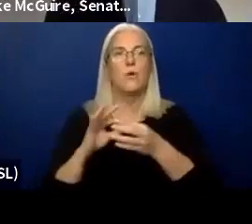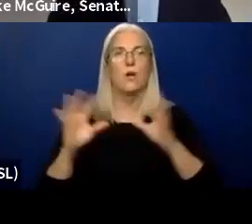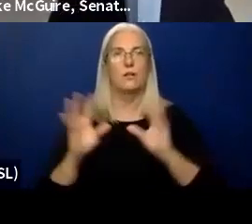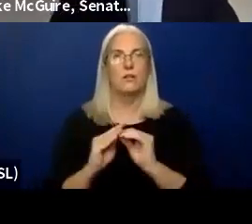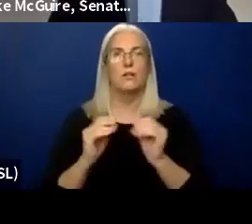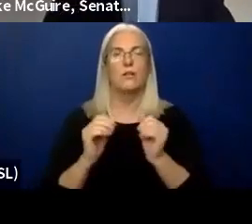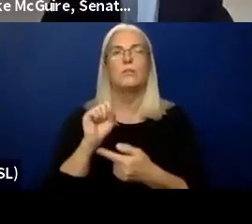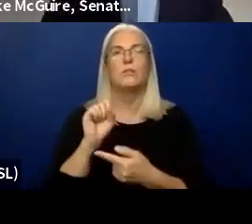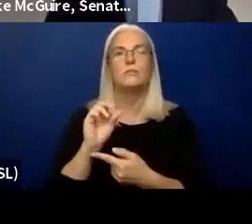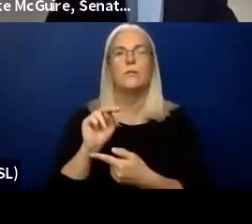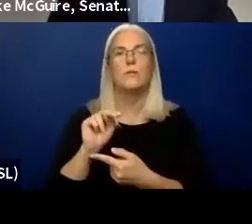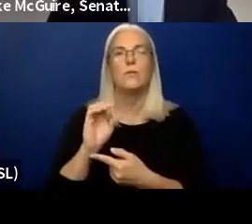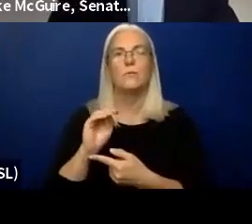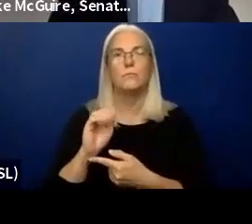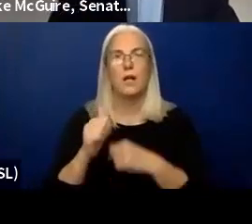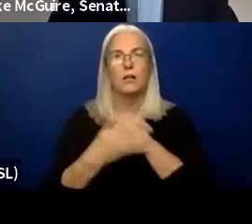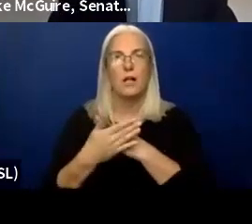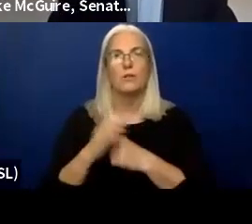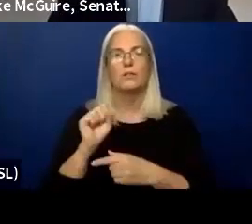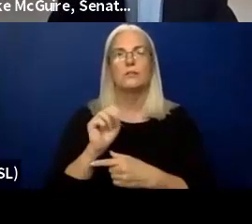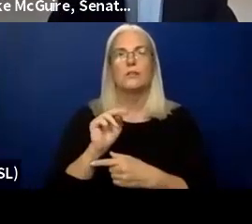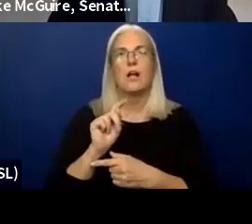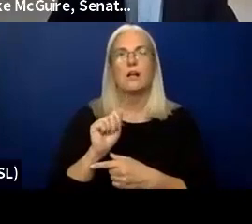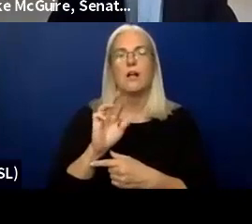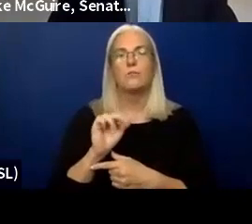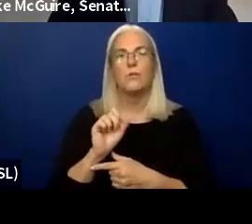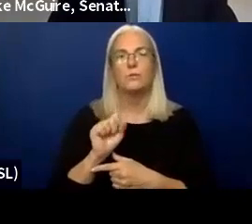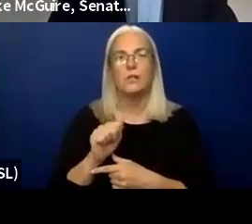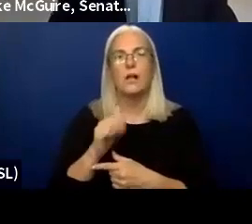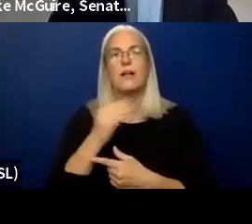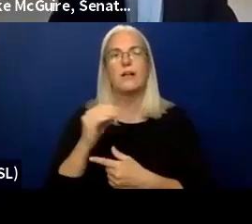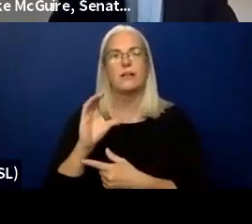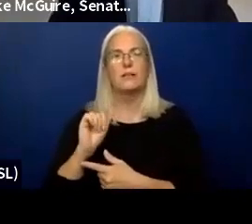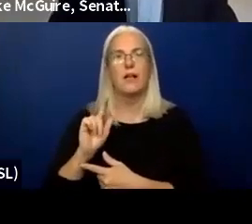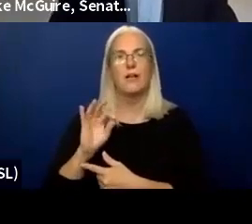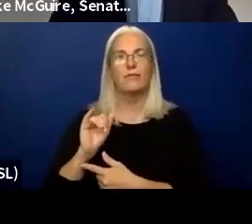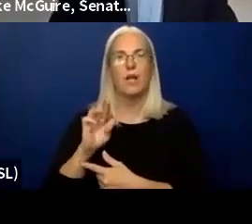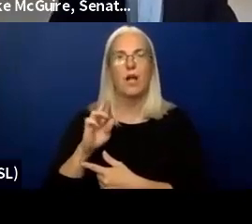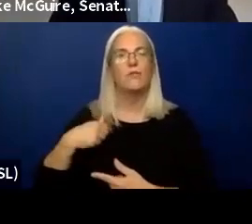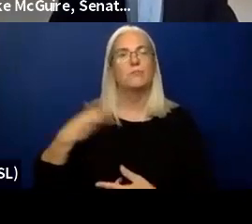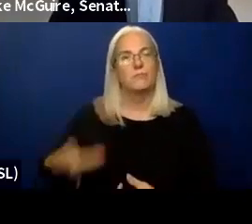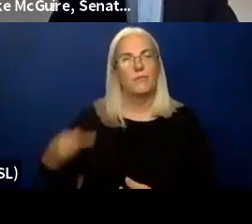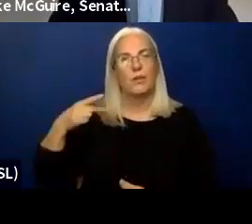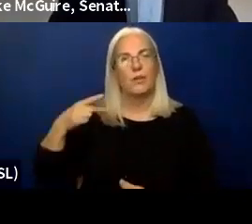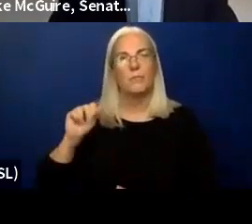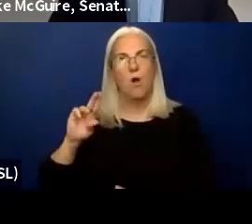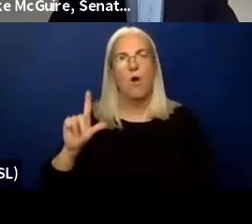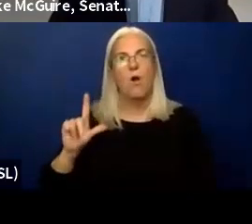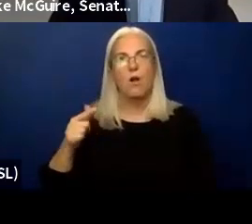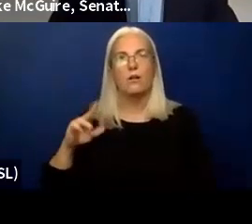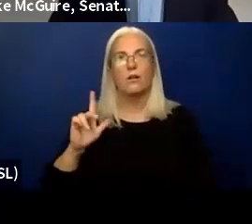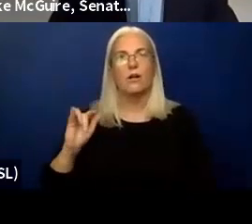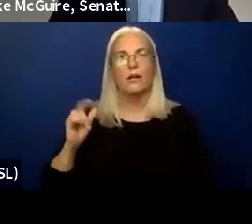CAL FIRE. I'm Paul Gullickson, Communications Manager for the County of Sonoma, and this is our update for Friday, October